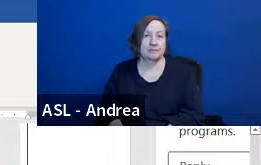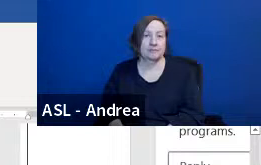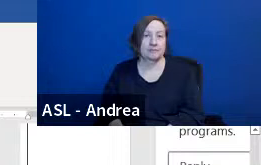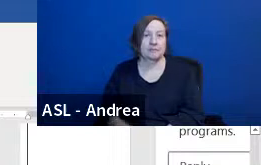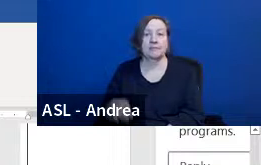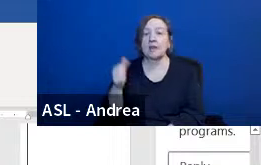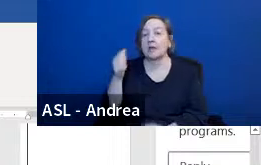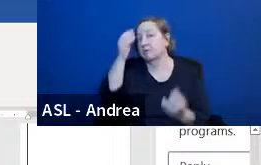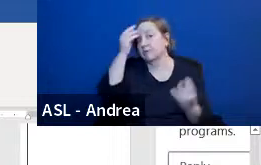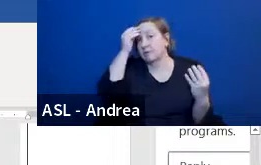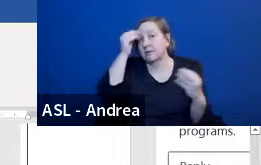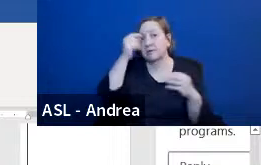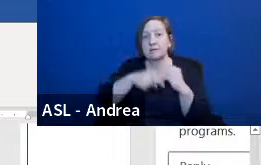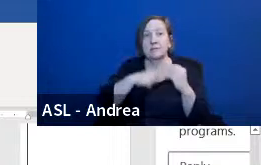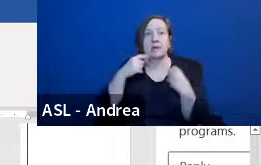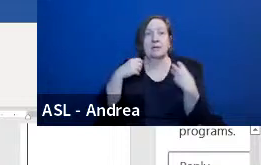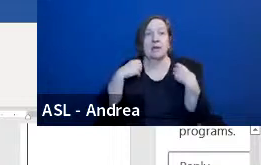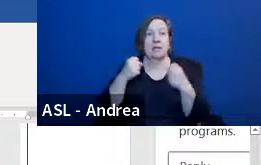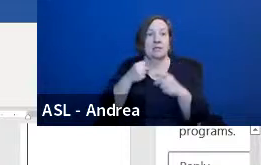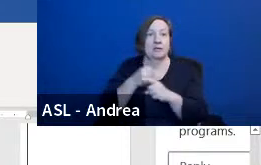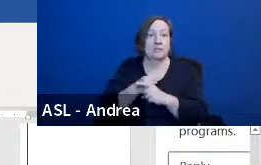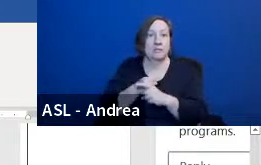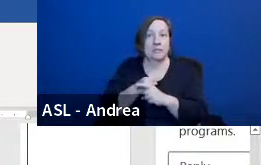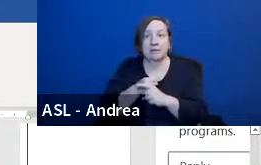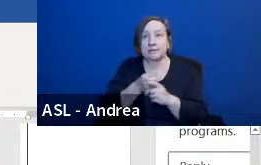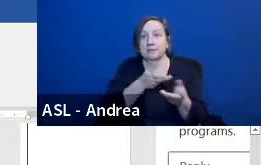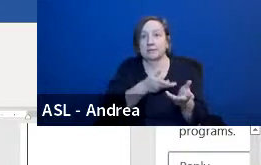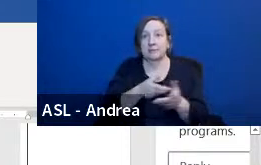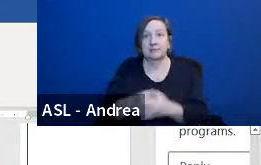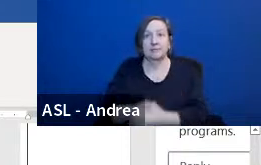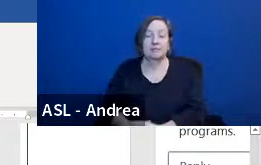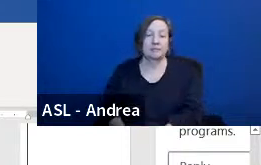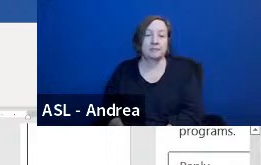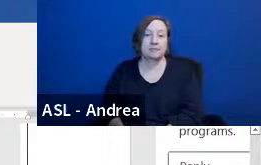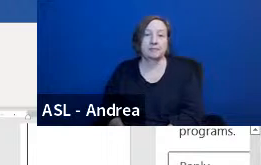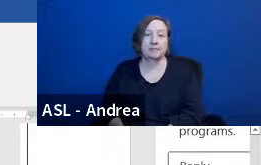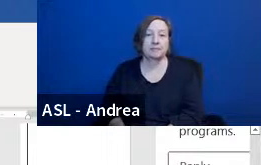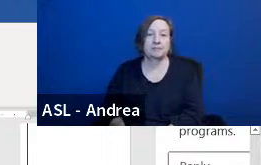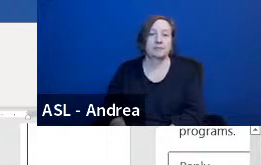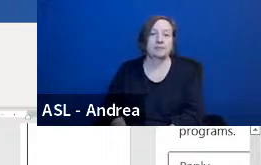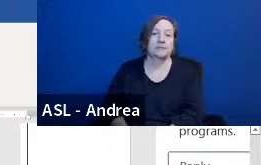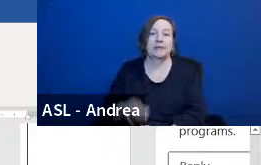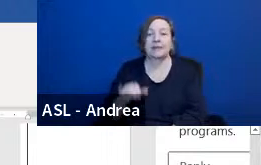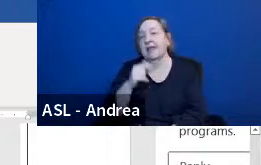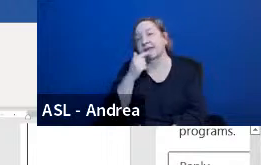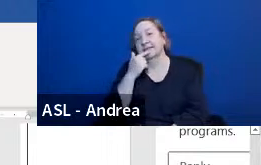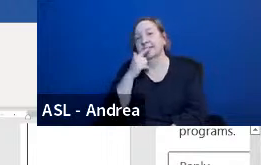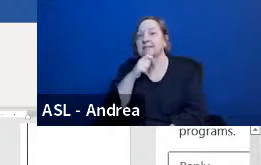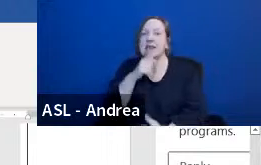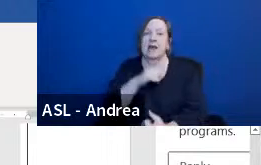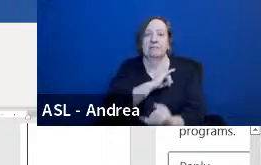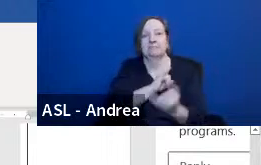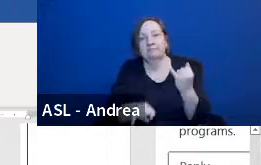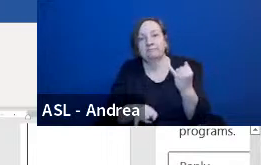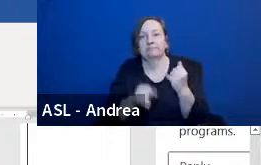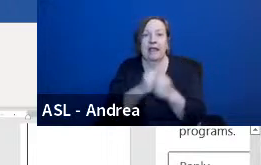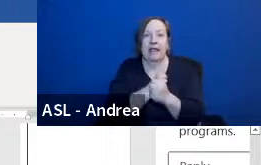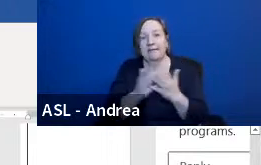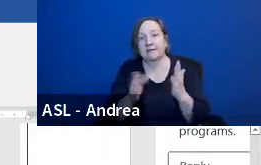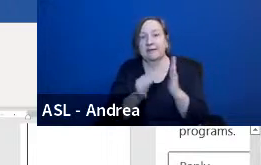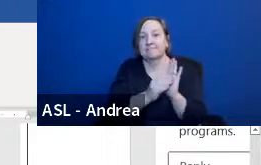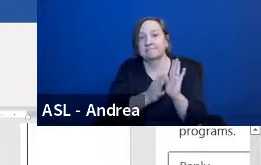Other thoughts on the health impact side? And like I said, this isn't the final everything